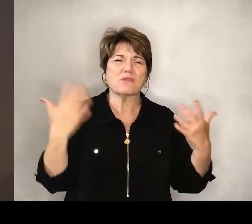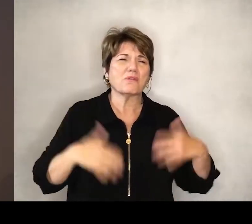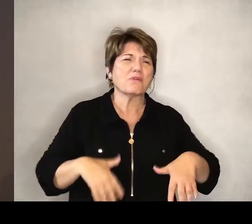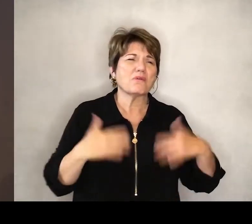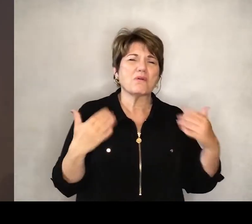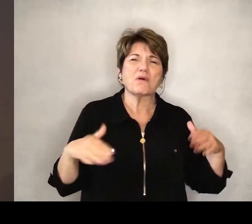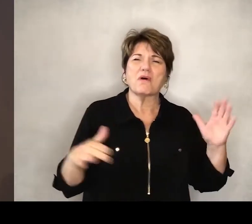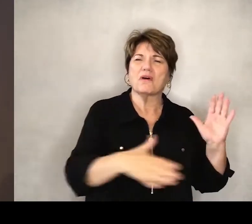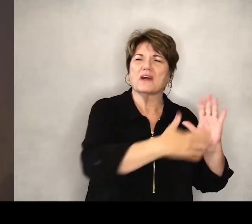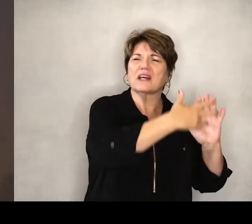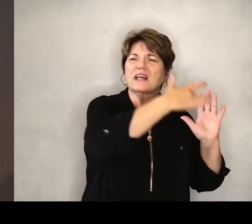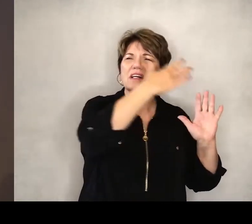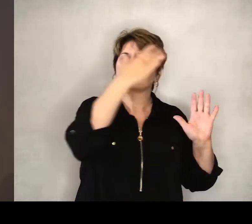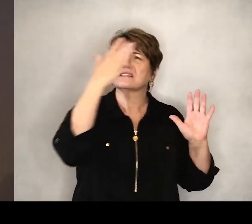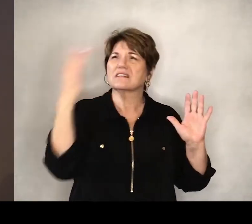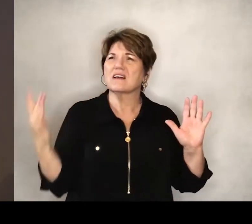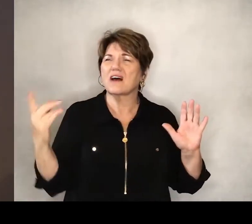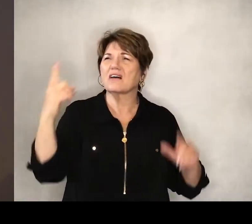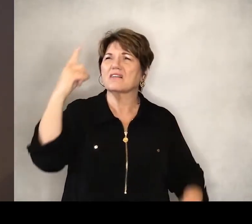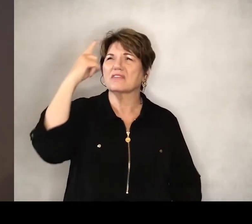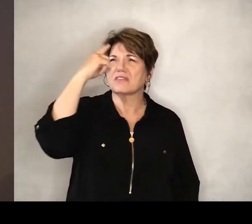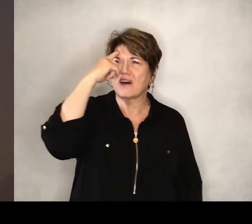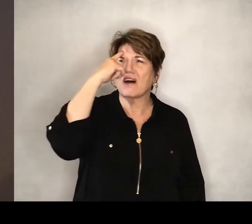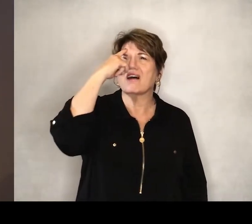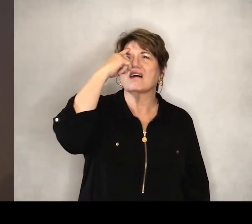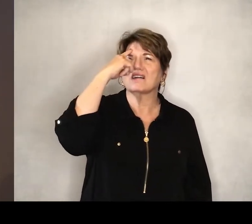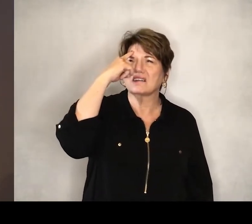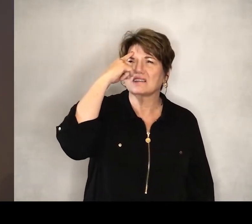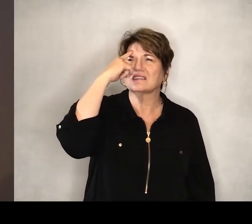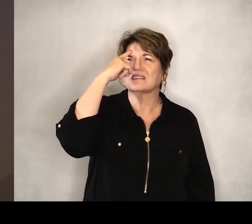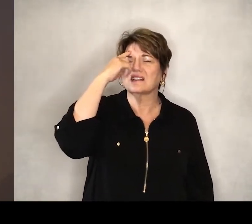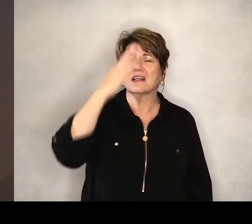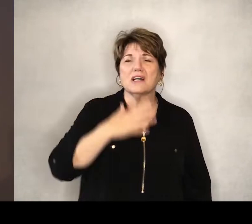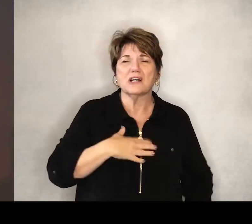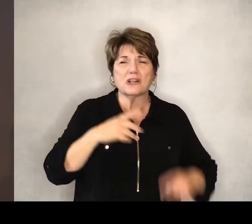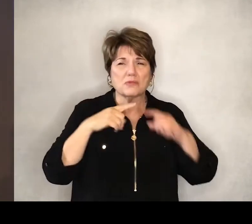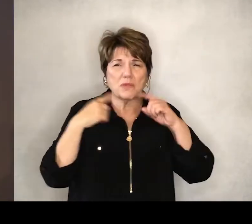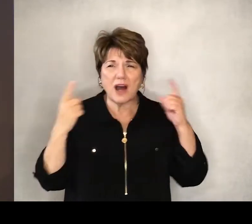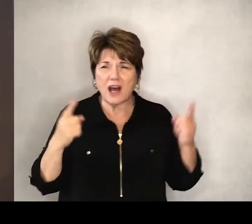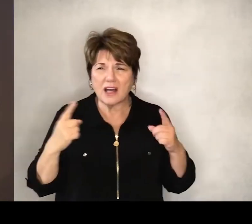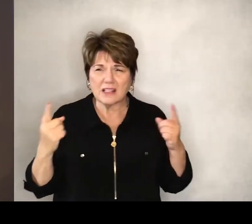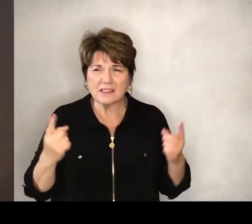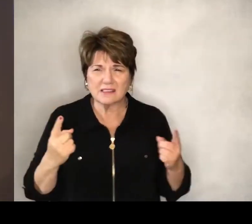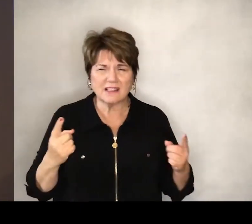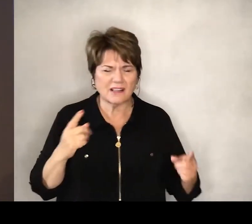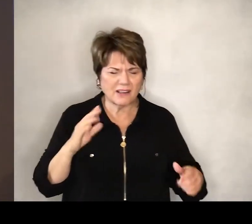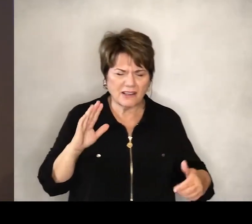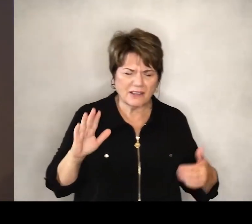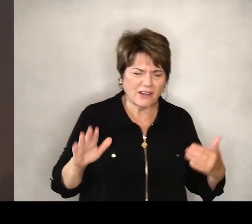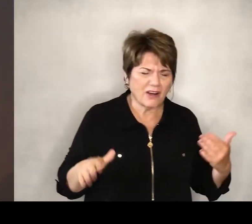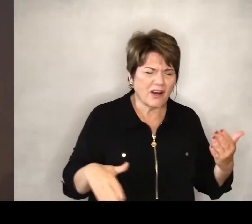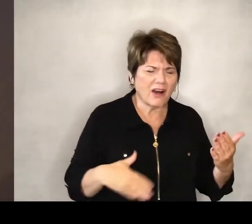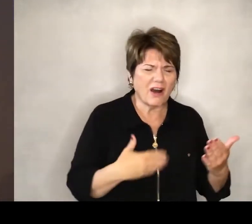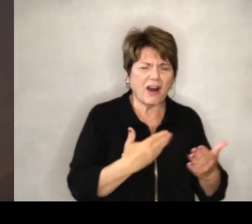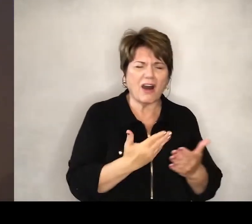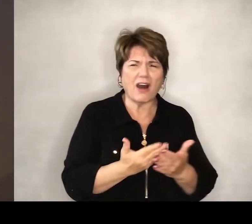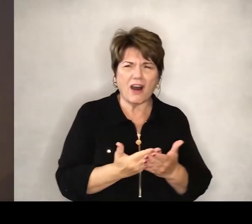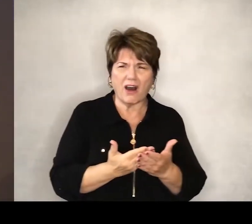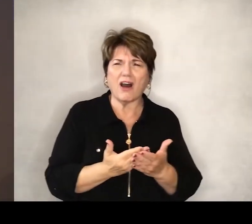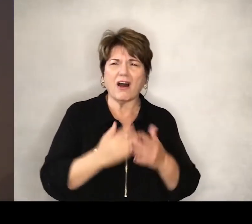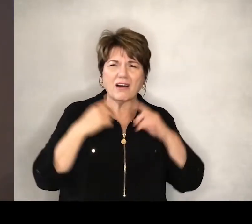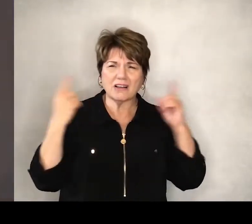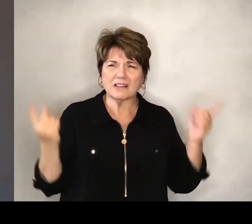this glorious thought, my sin not in part, but